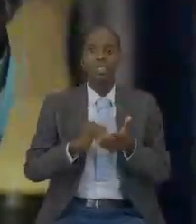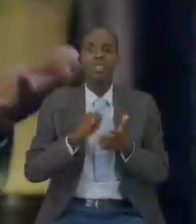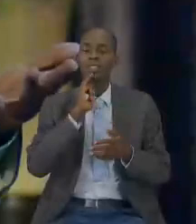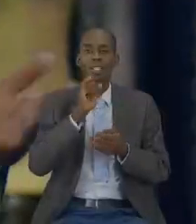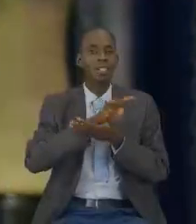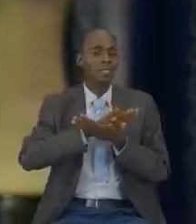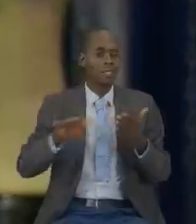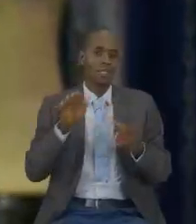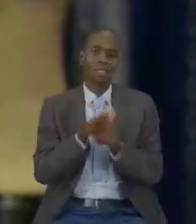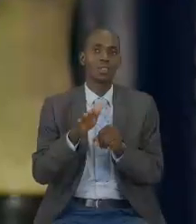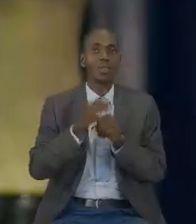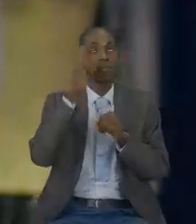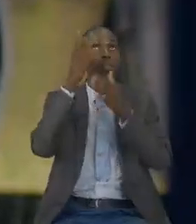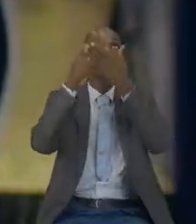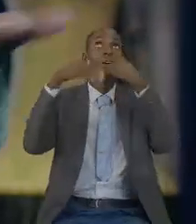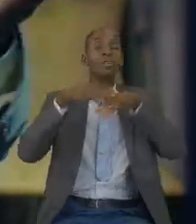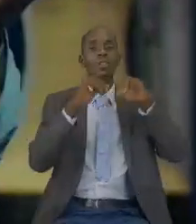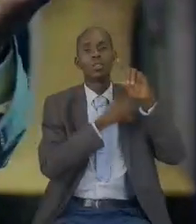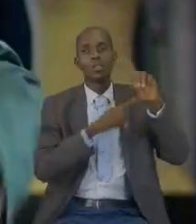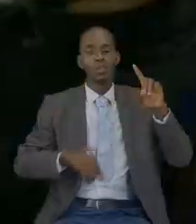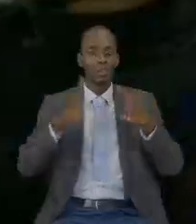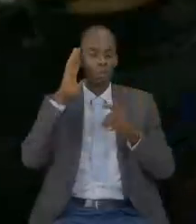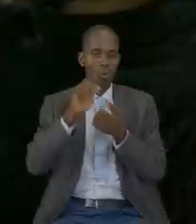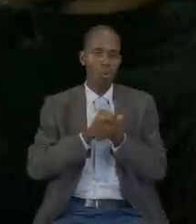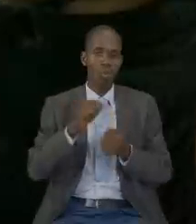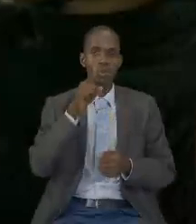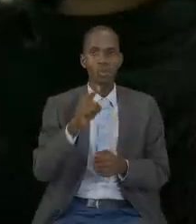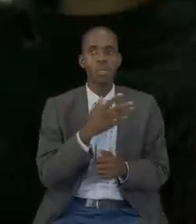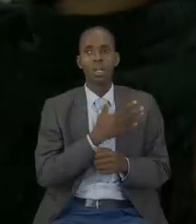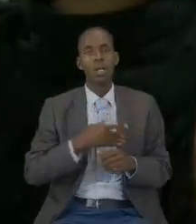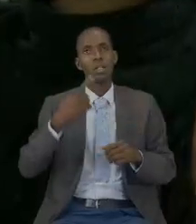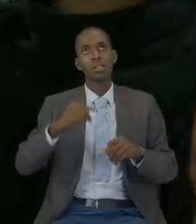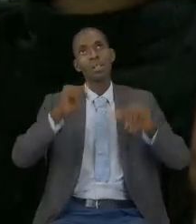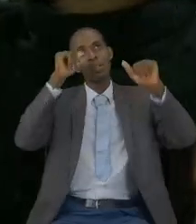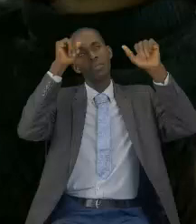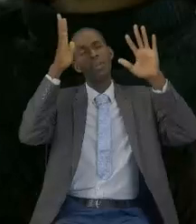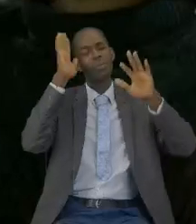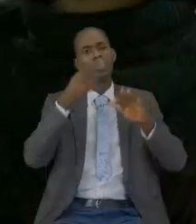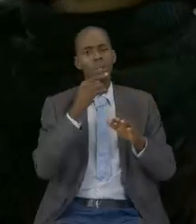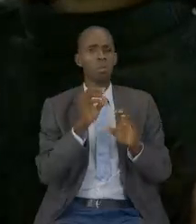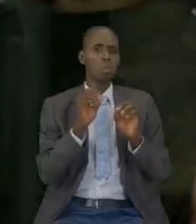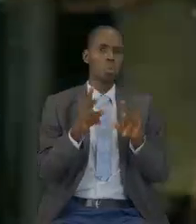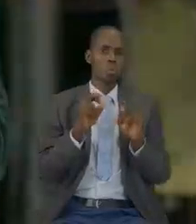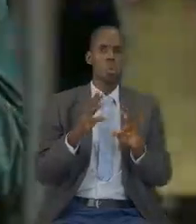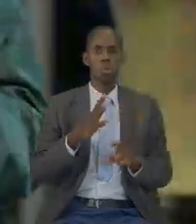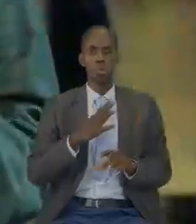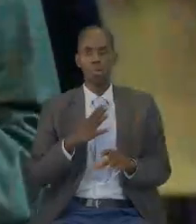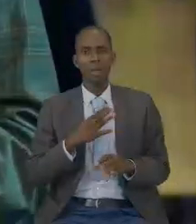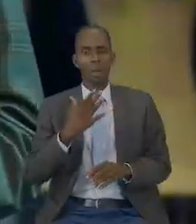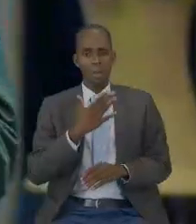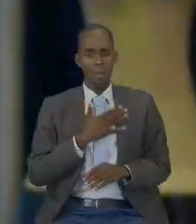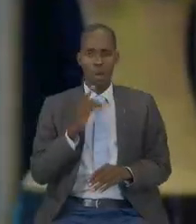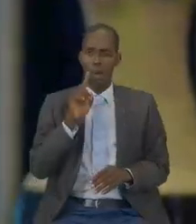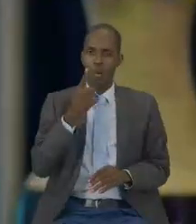for heaven, the Lord will wash you. And the Father will say, that's all right, my only begotten